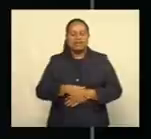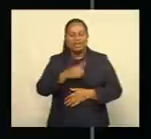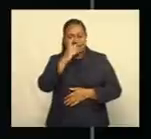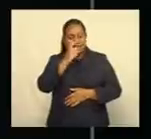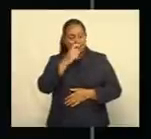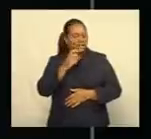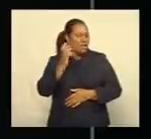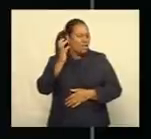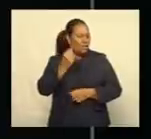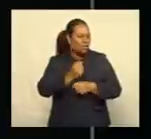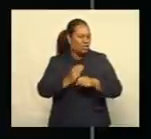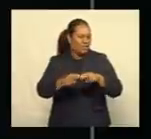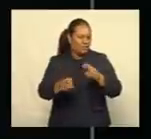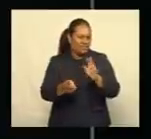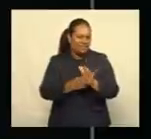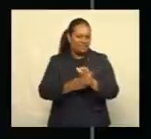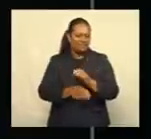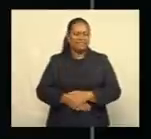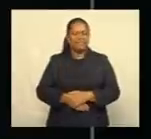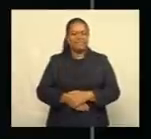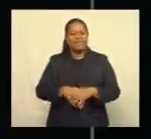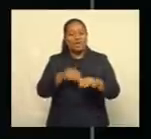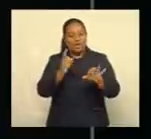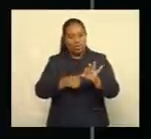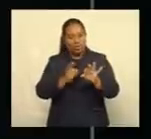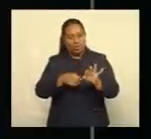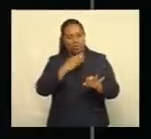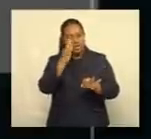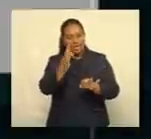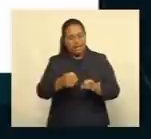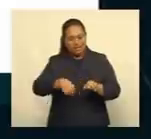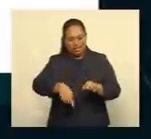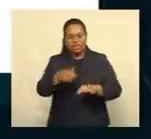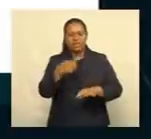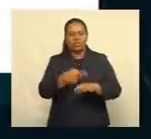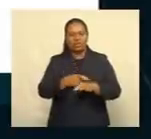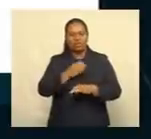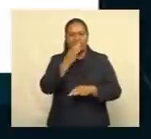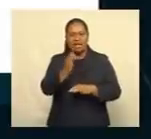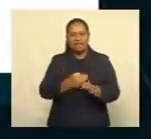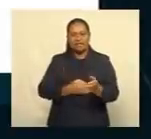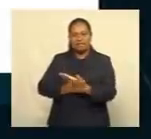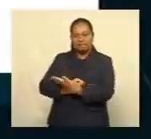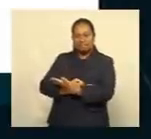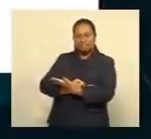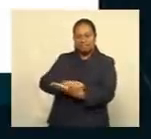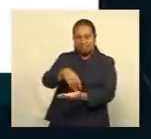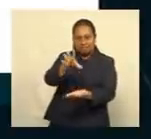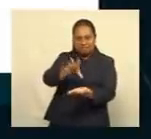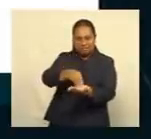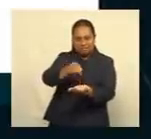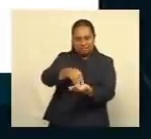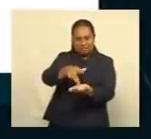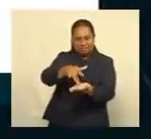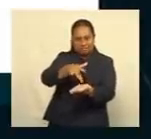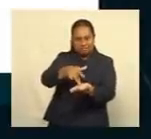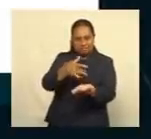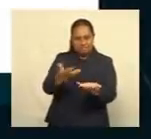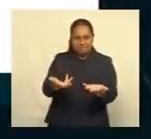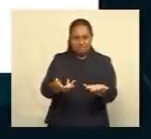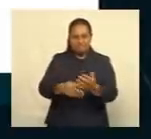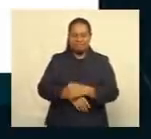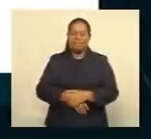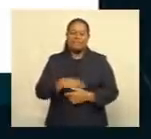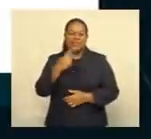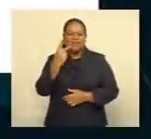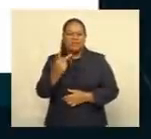radio station Gold FM. To our poll question, this week we are asking, have you downloaded the Care Fiji app? Visit our